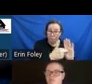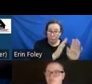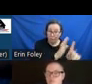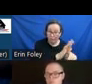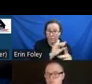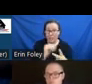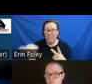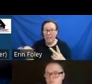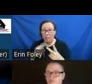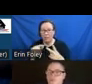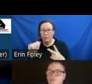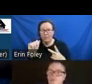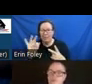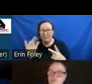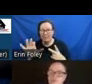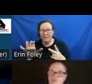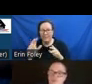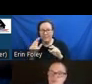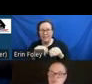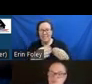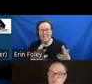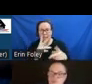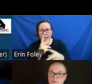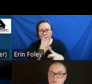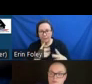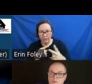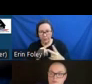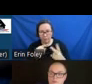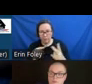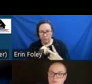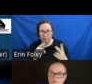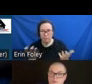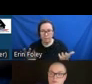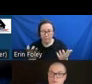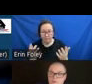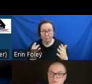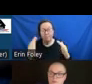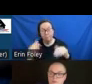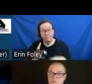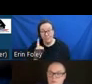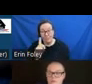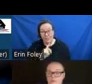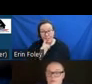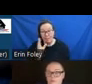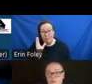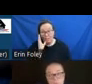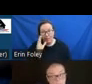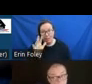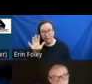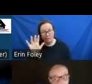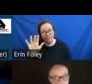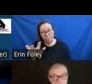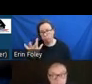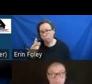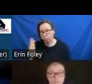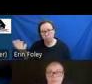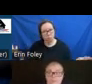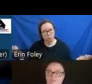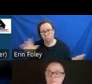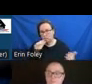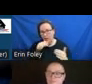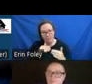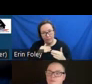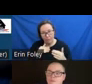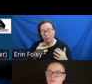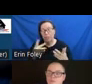the AFC caregiver. Is this unfair to single parents? Absolutely. Is there a bill in the legislature to